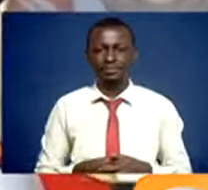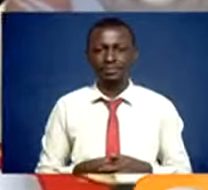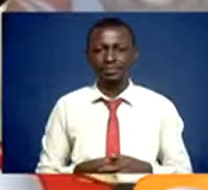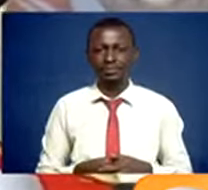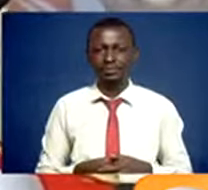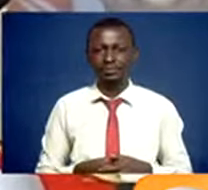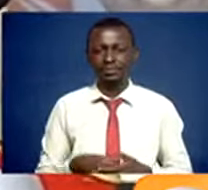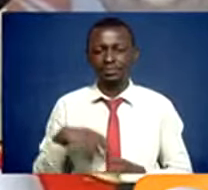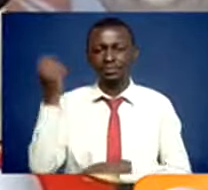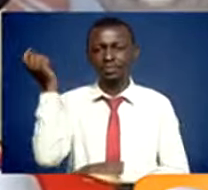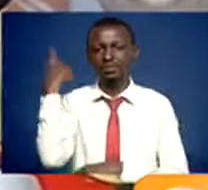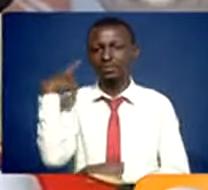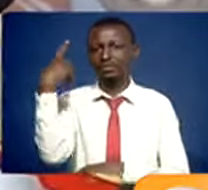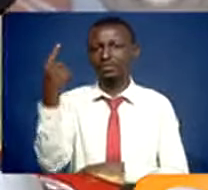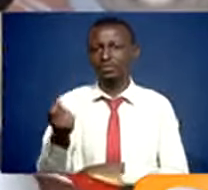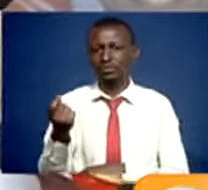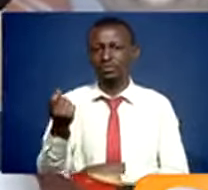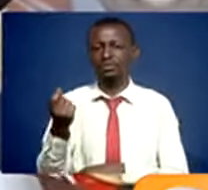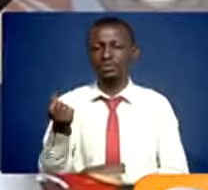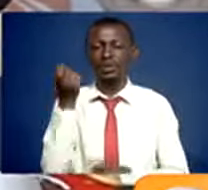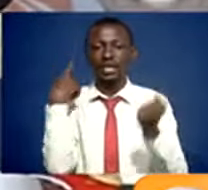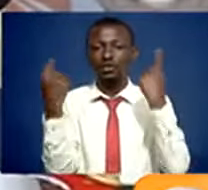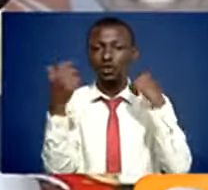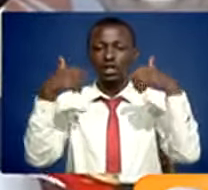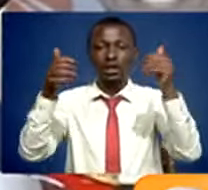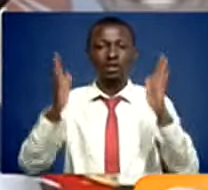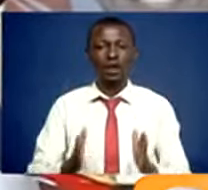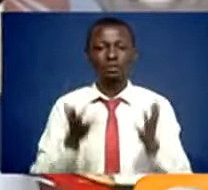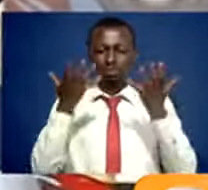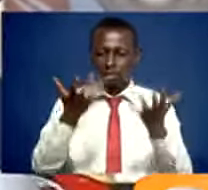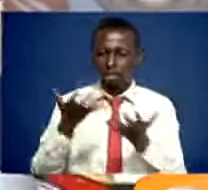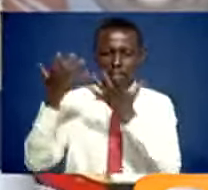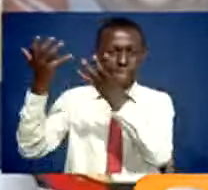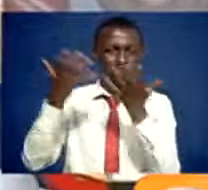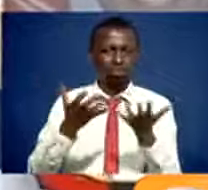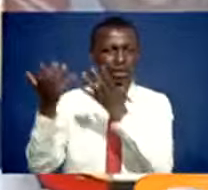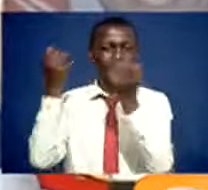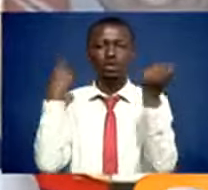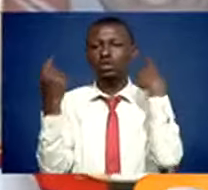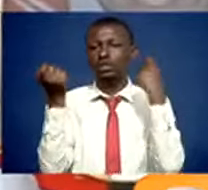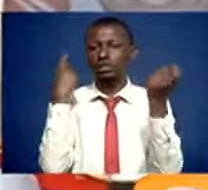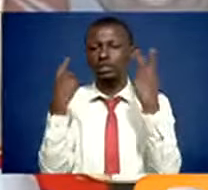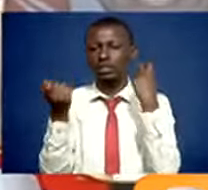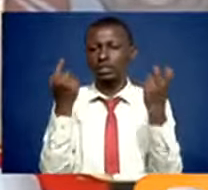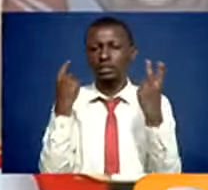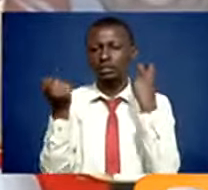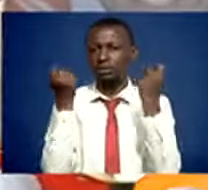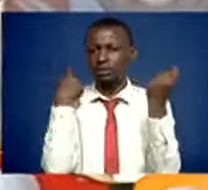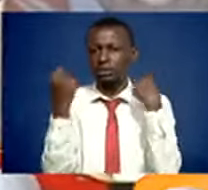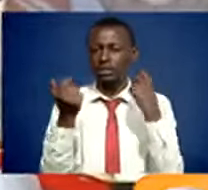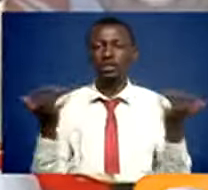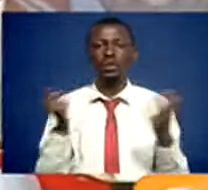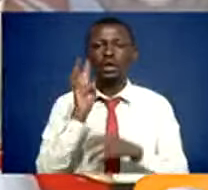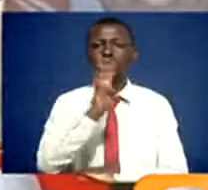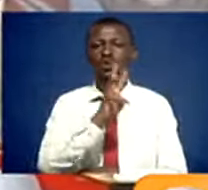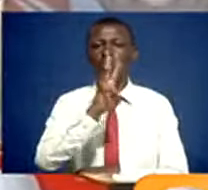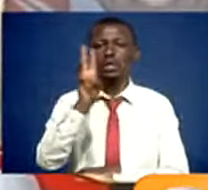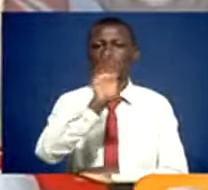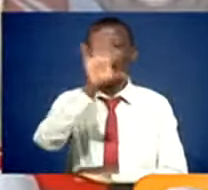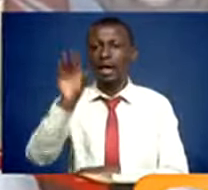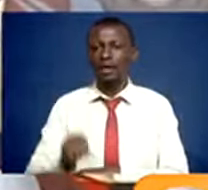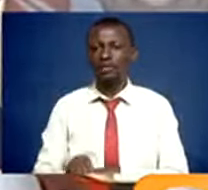Recently, smallholder tea farmers exported Ketepa's value-added teas to West Africa and